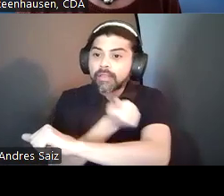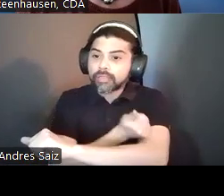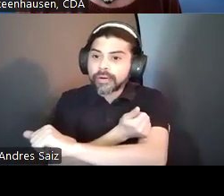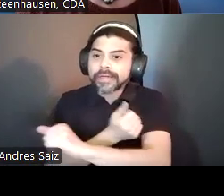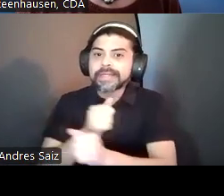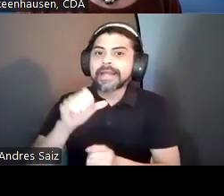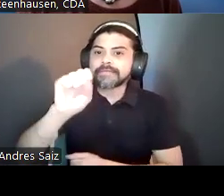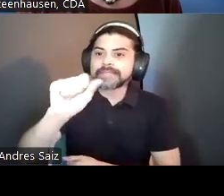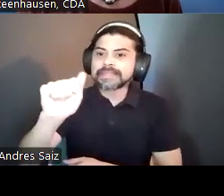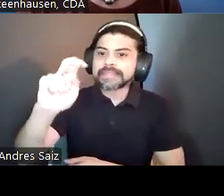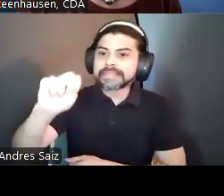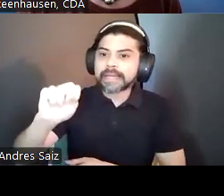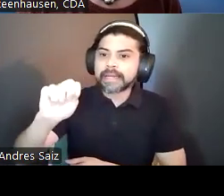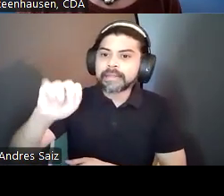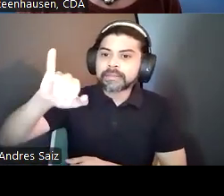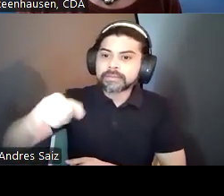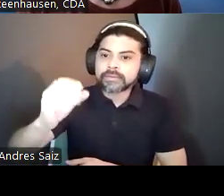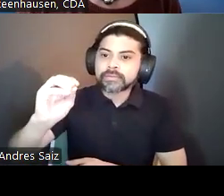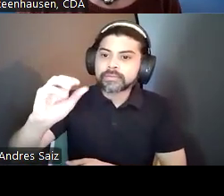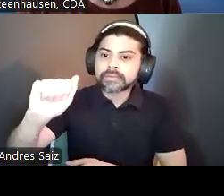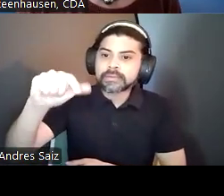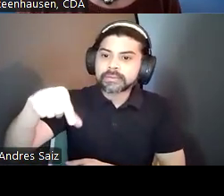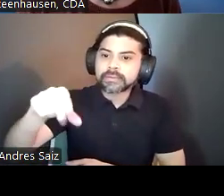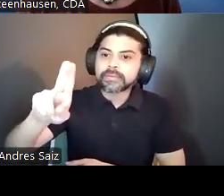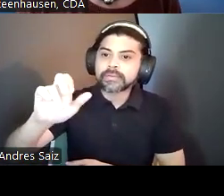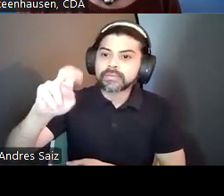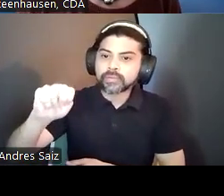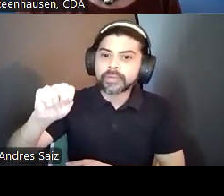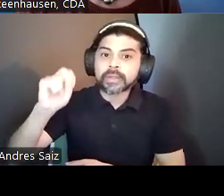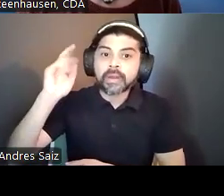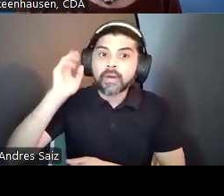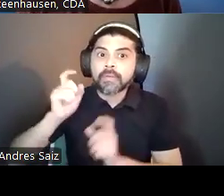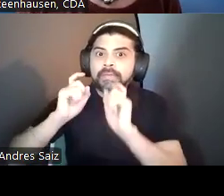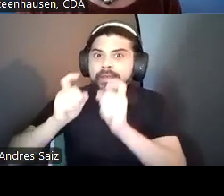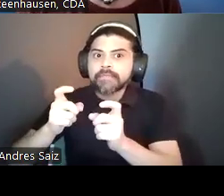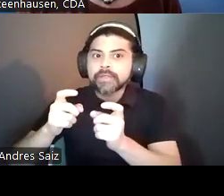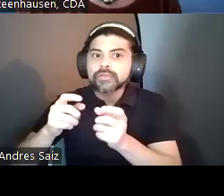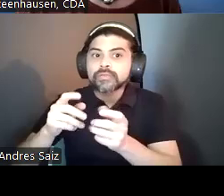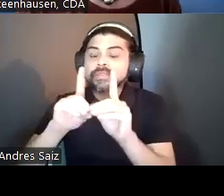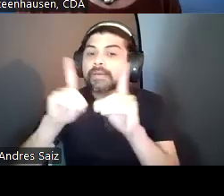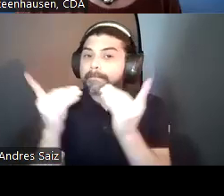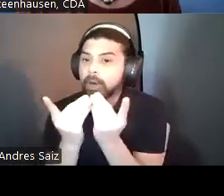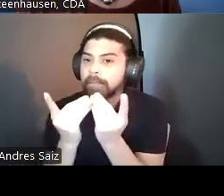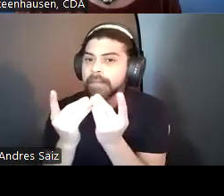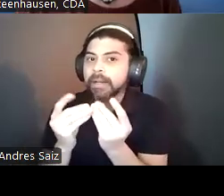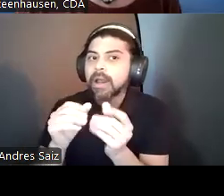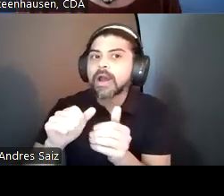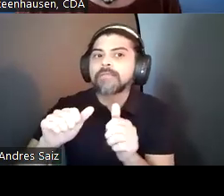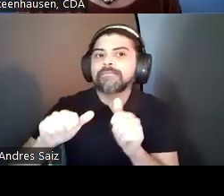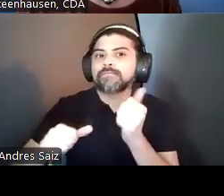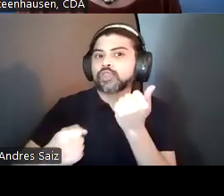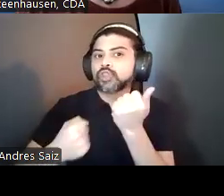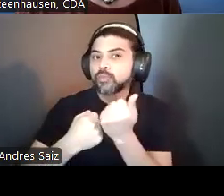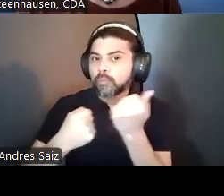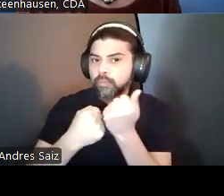Joaquin and will be administered by the Department of Social Services, providing $1,200 per month for